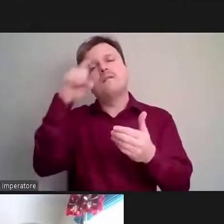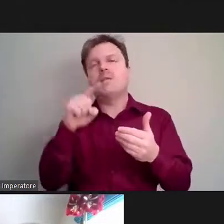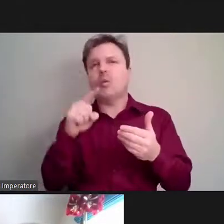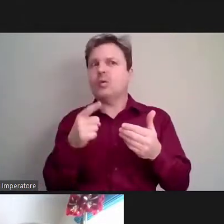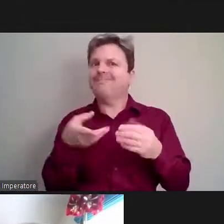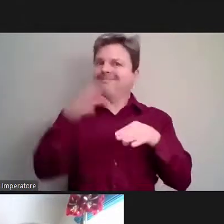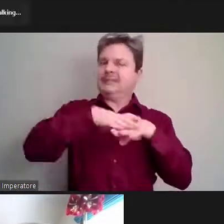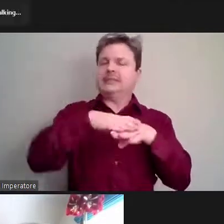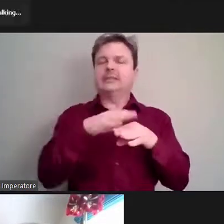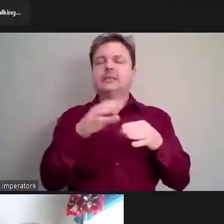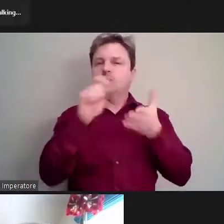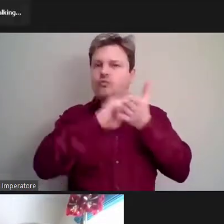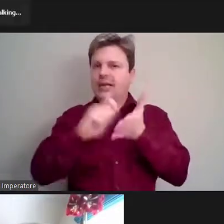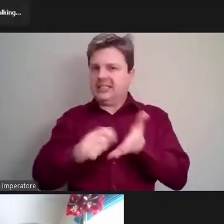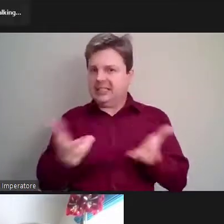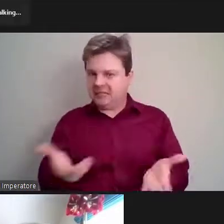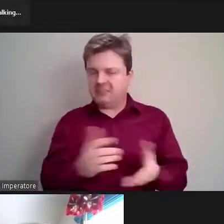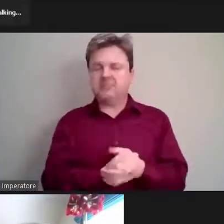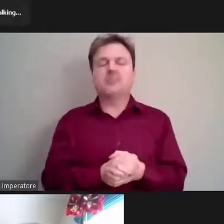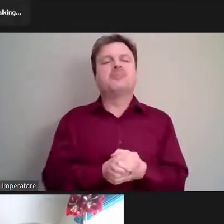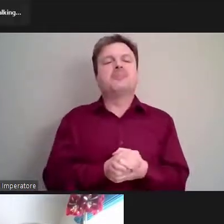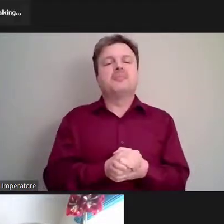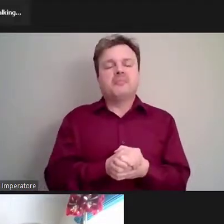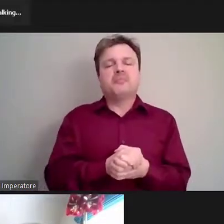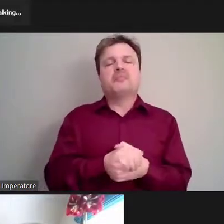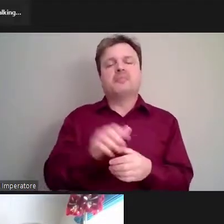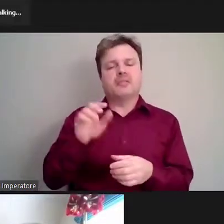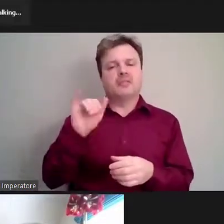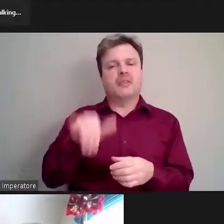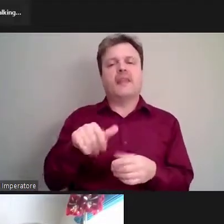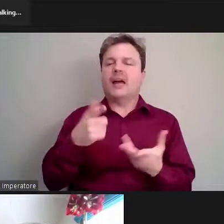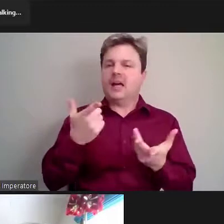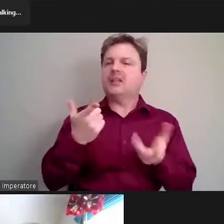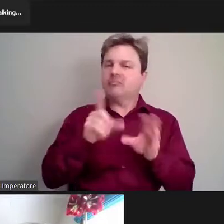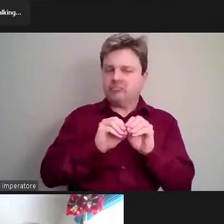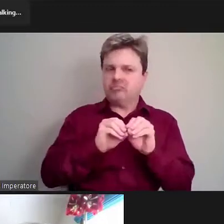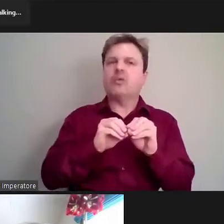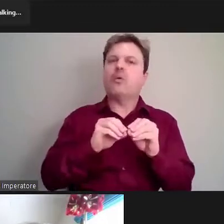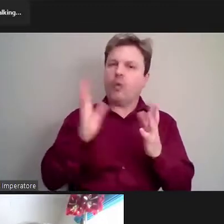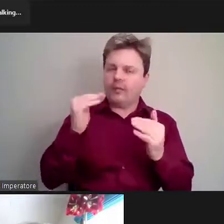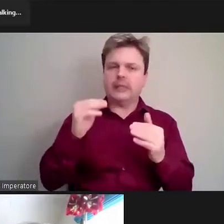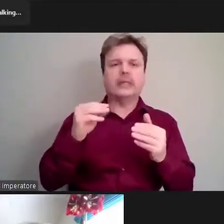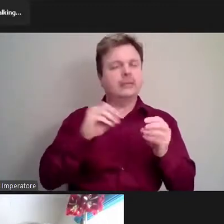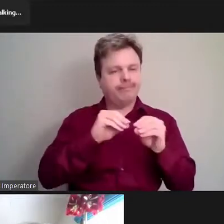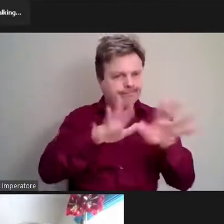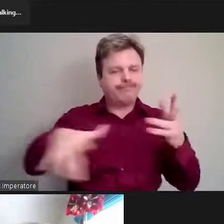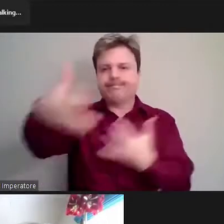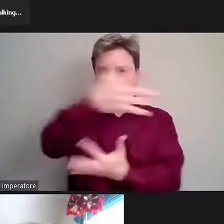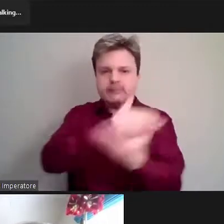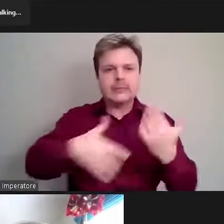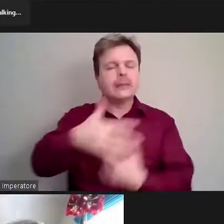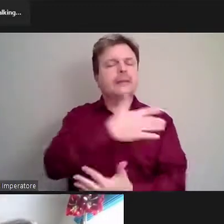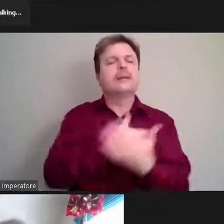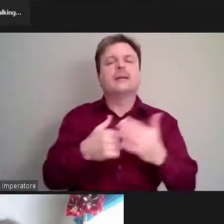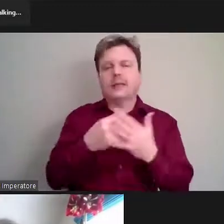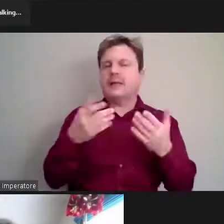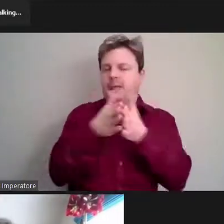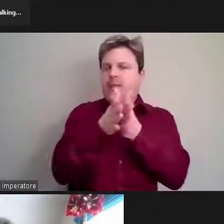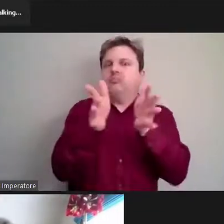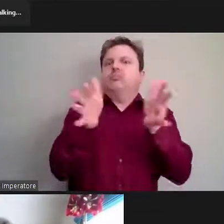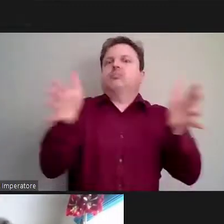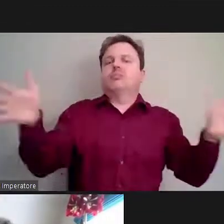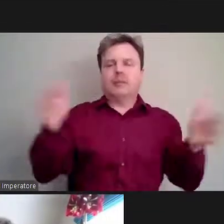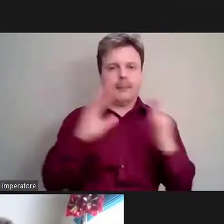get that put into circulation and the even broader community there.